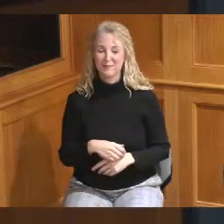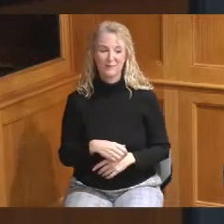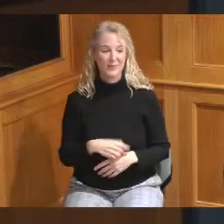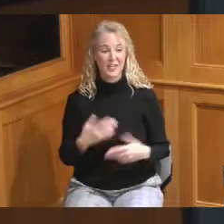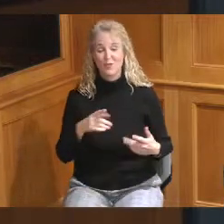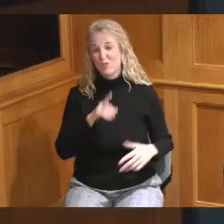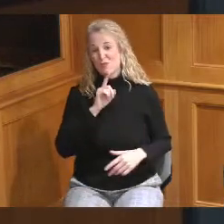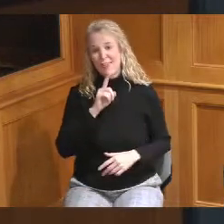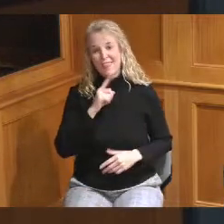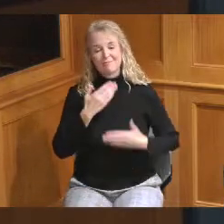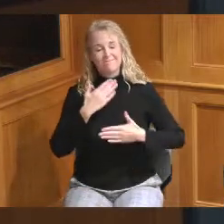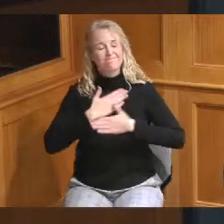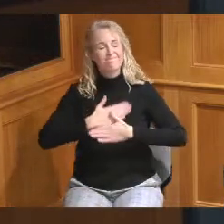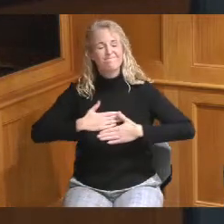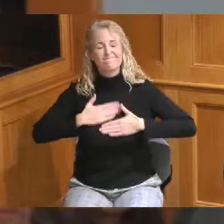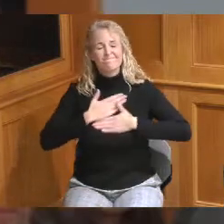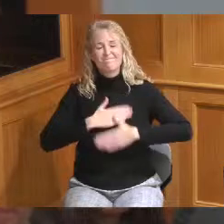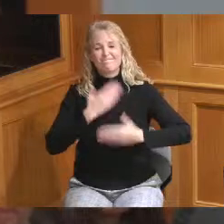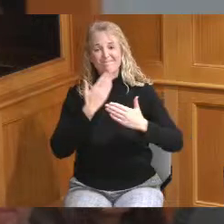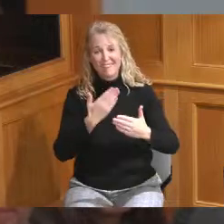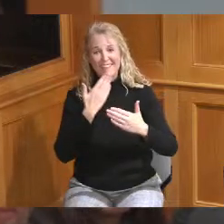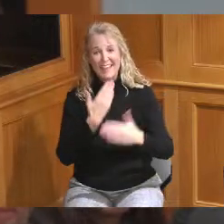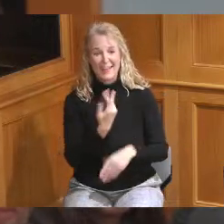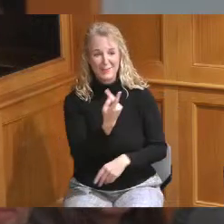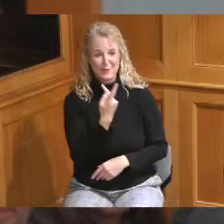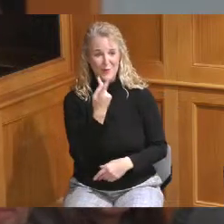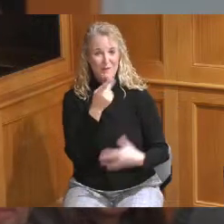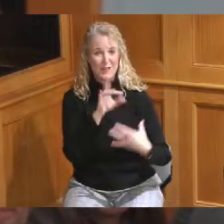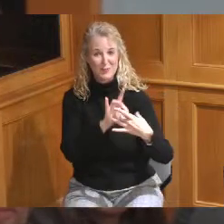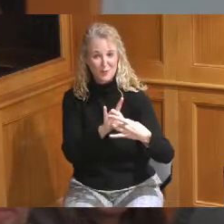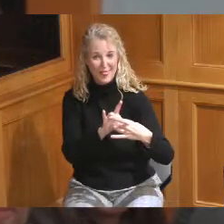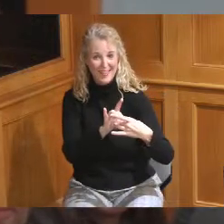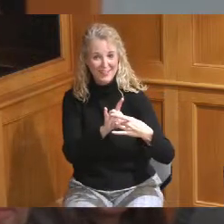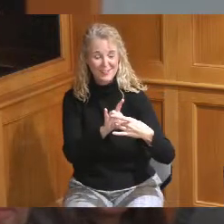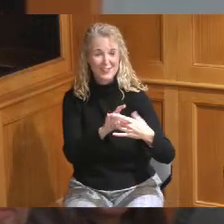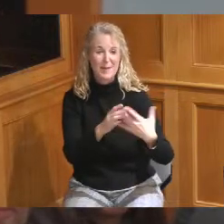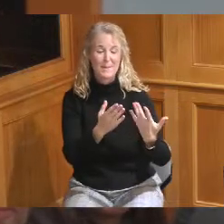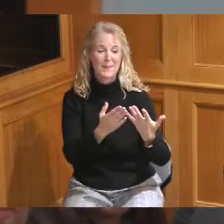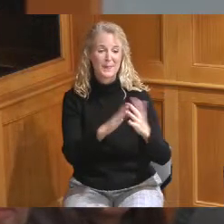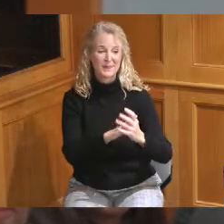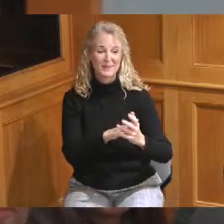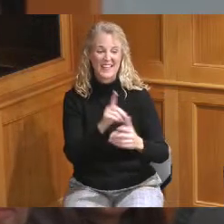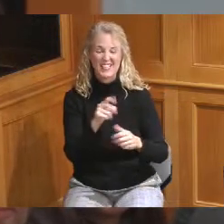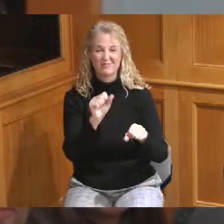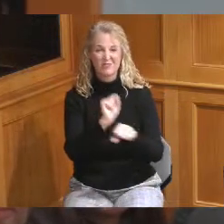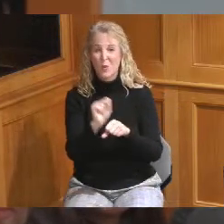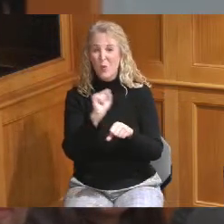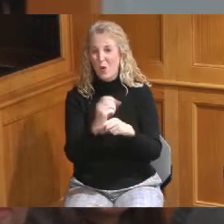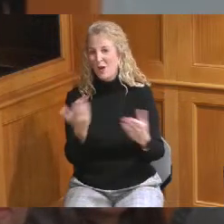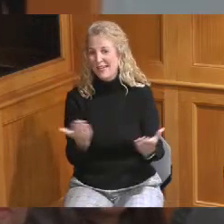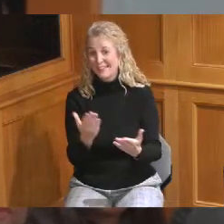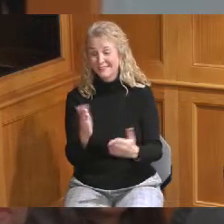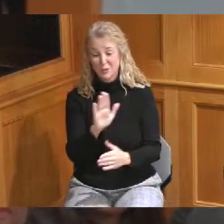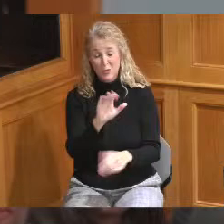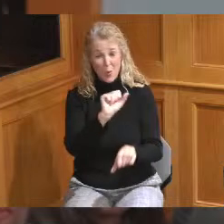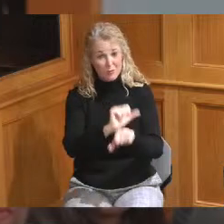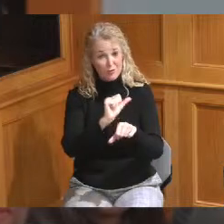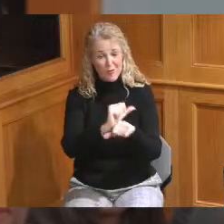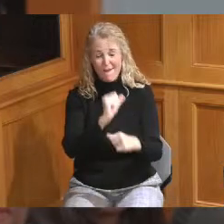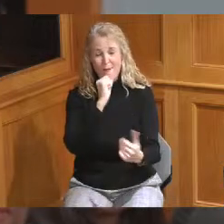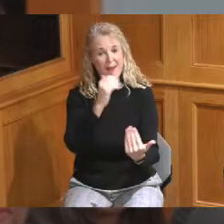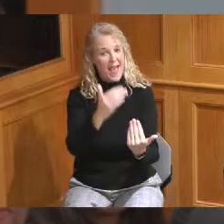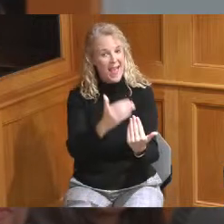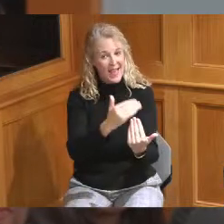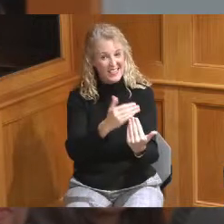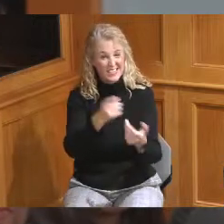I've just been very grateful for the relationship that you and I have had personally and what you've done for this county. It's not easy being the guy